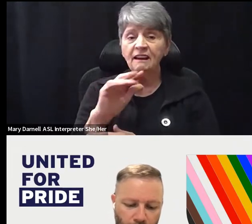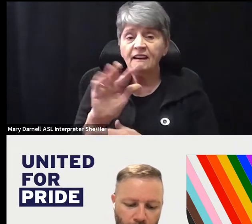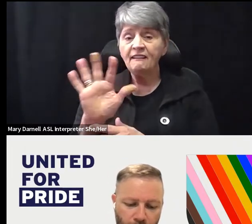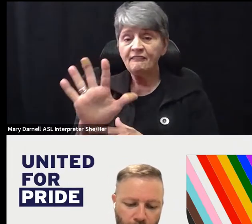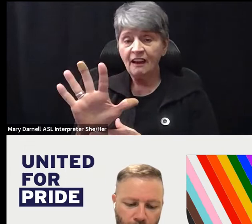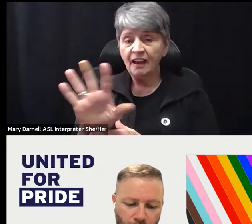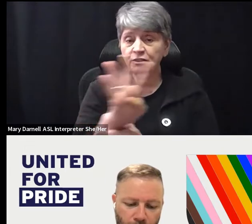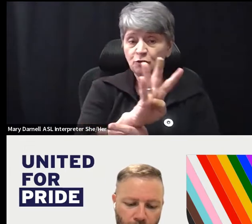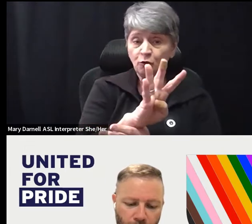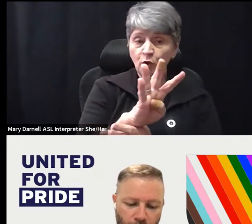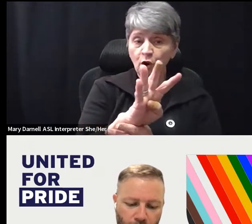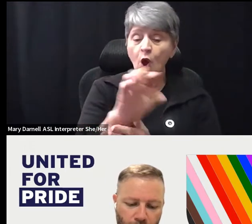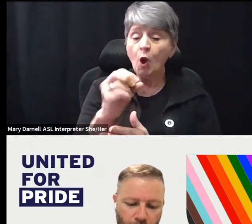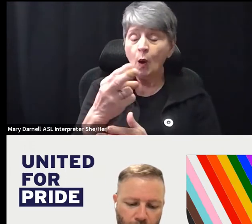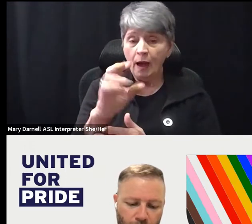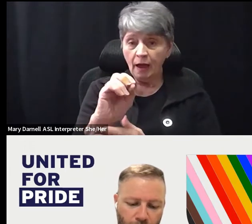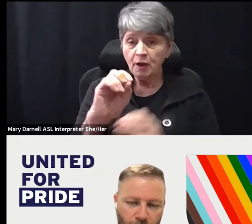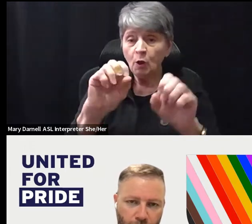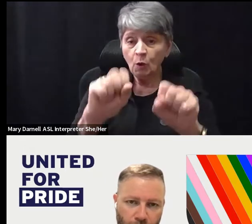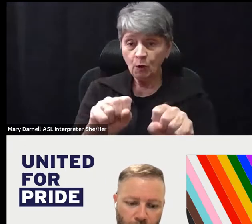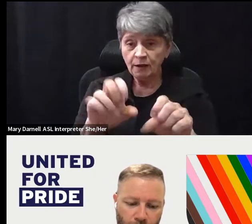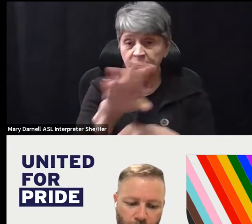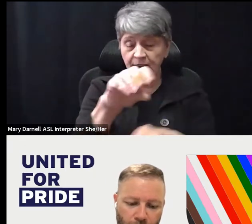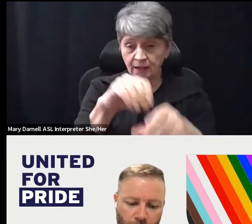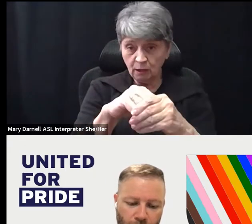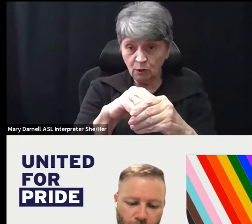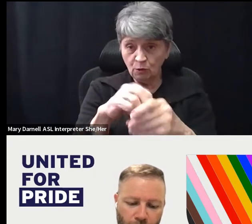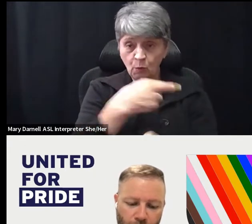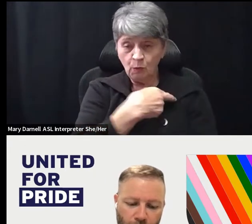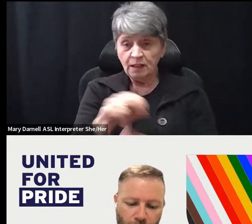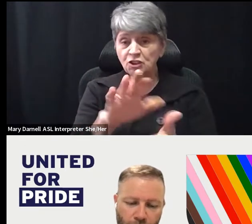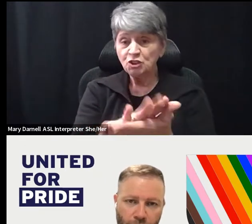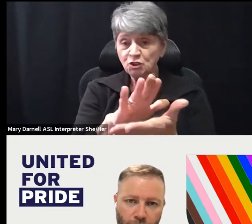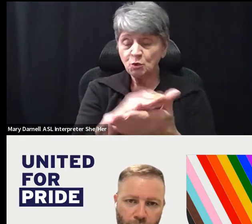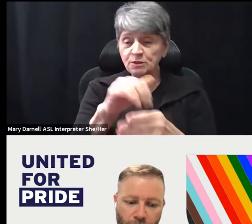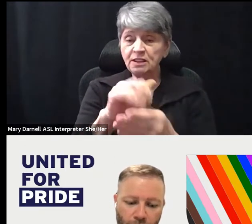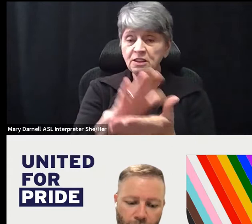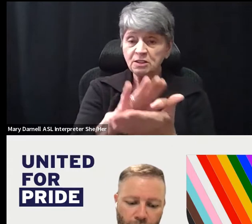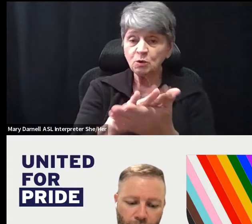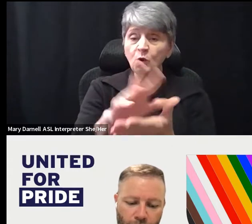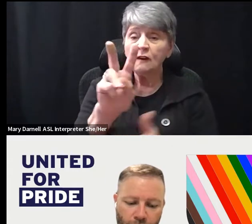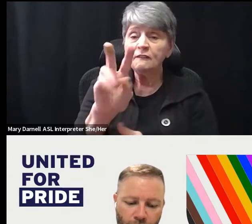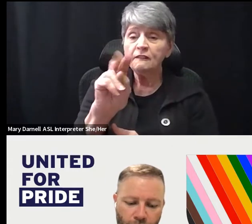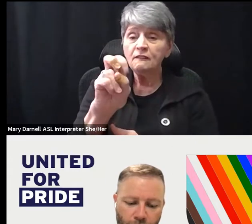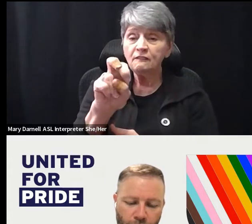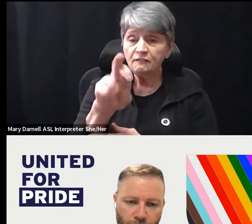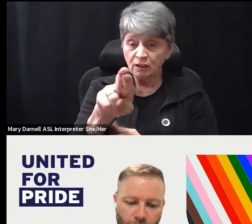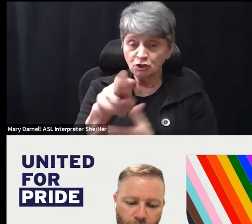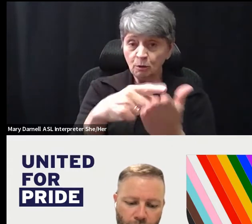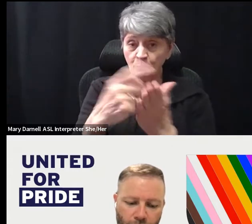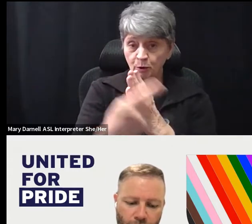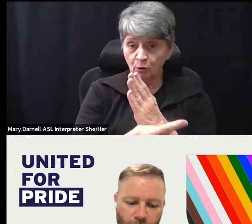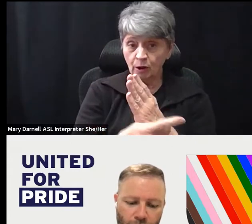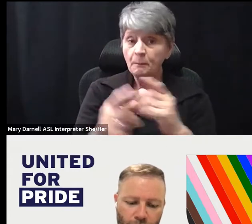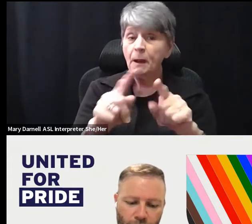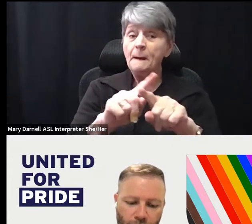permitted to include religious schools in its school voucher program, but nobody thought and I mean nobody, thought that Ohio was